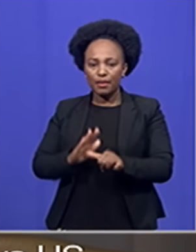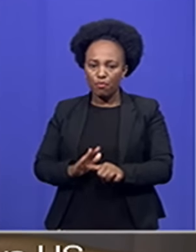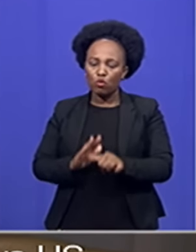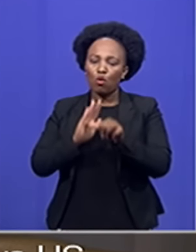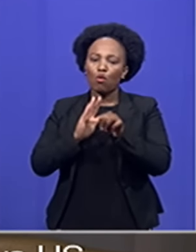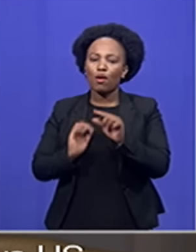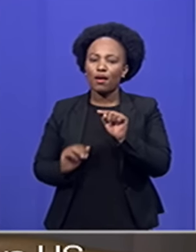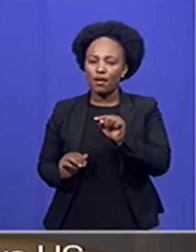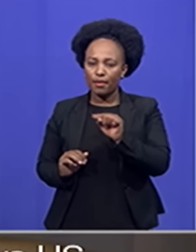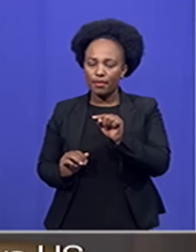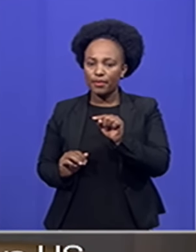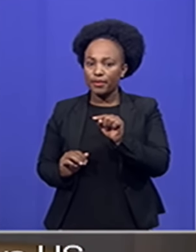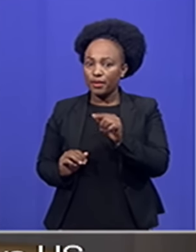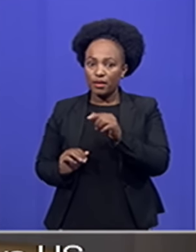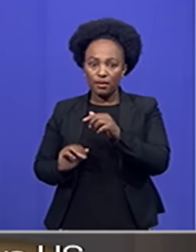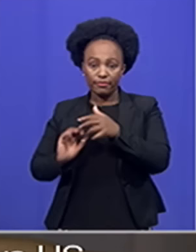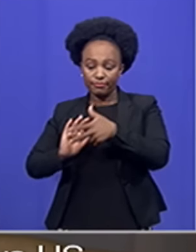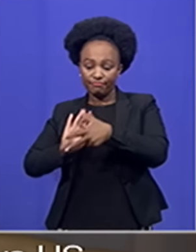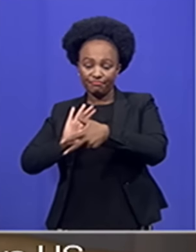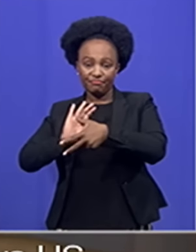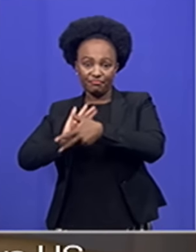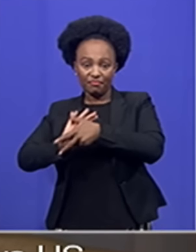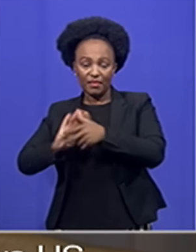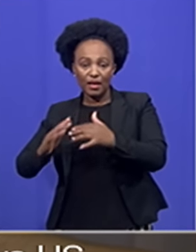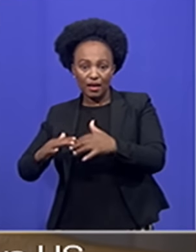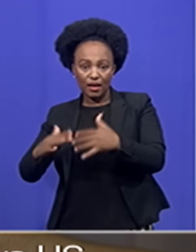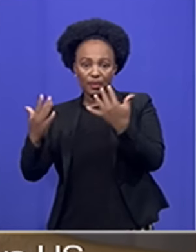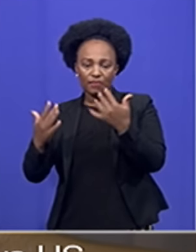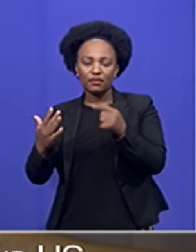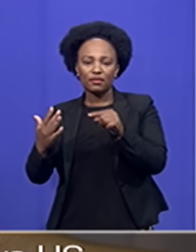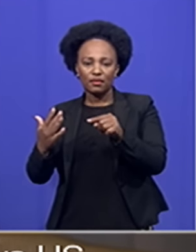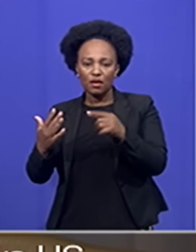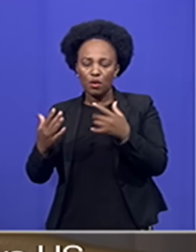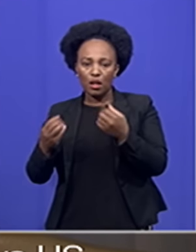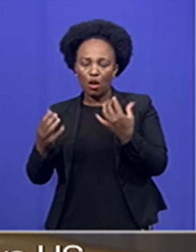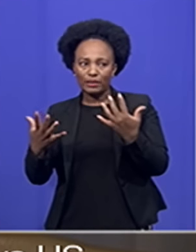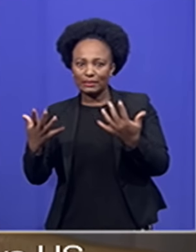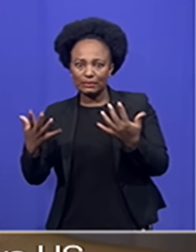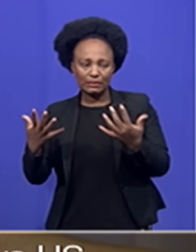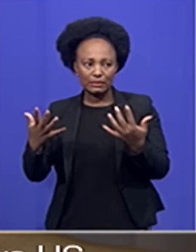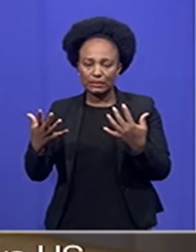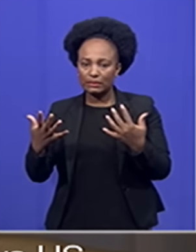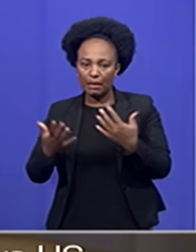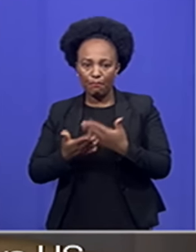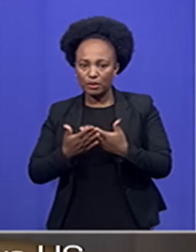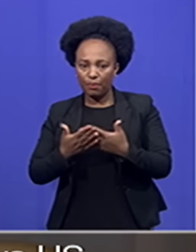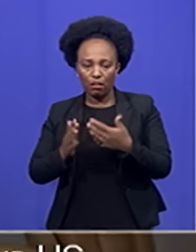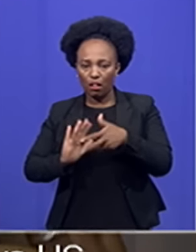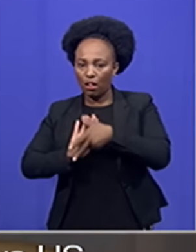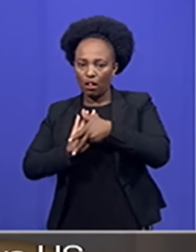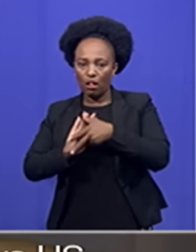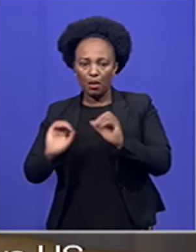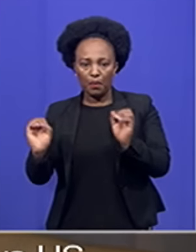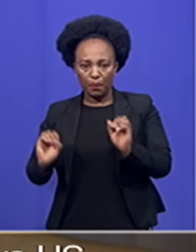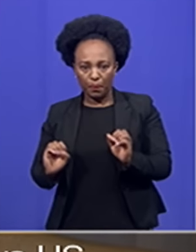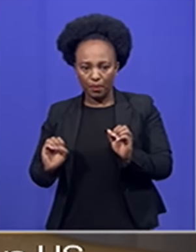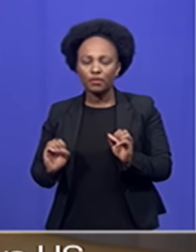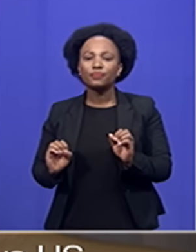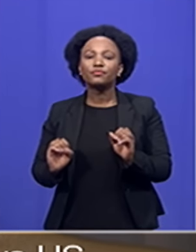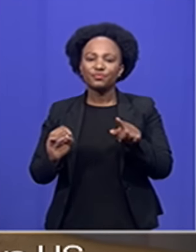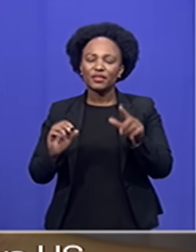gonne ha ne sa e ka se fete declaration e ya ka go na le matshosetsi ao e ne ka ya gore